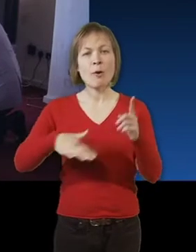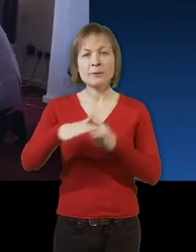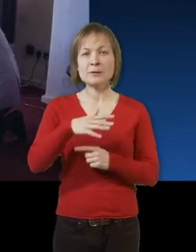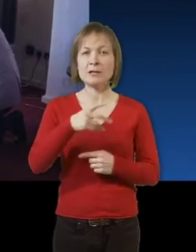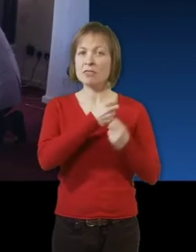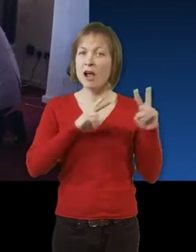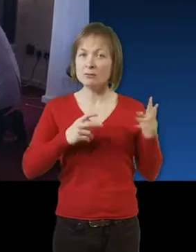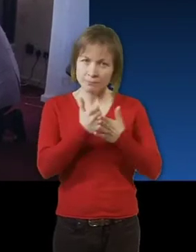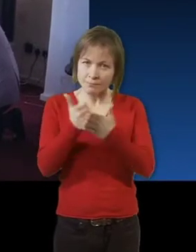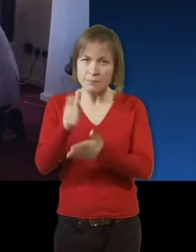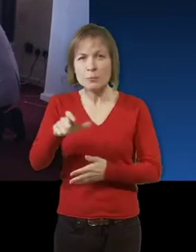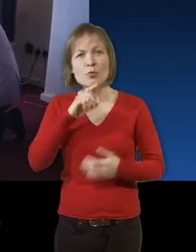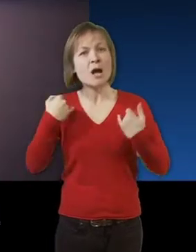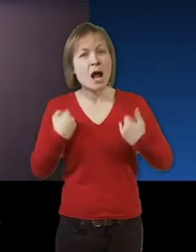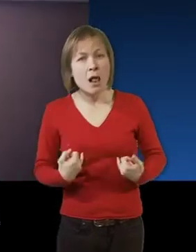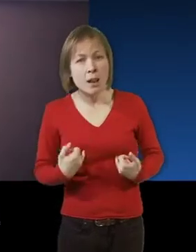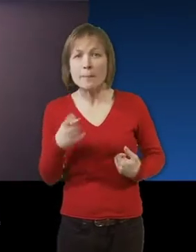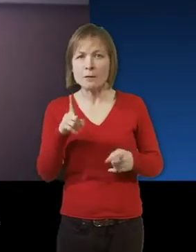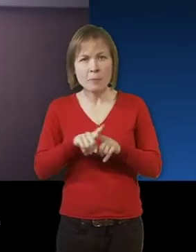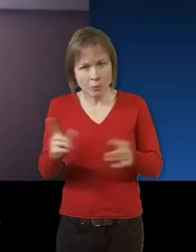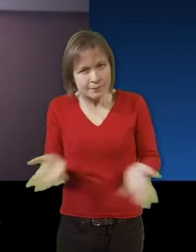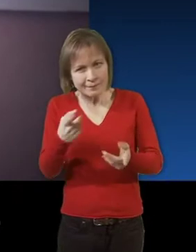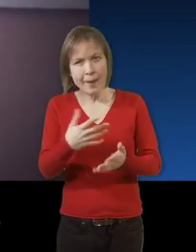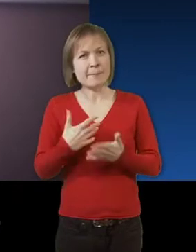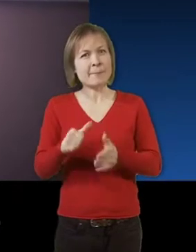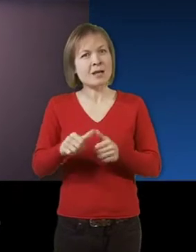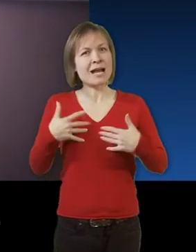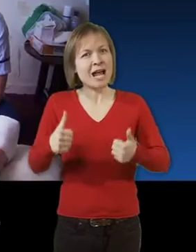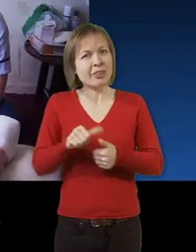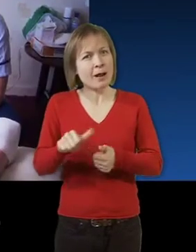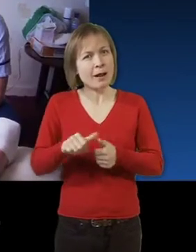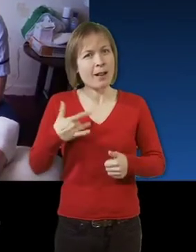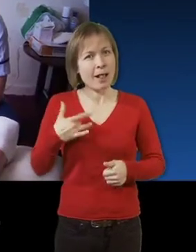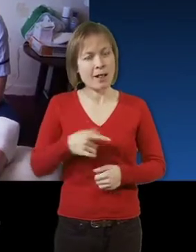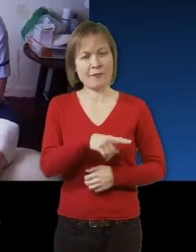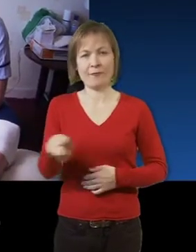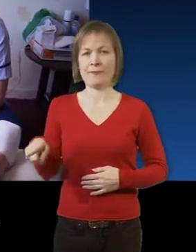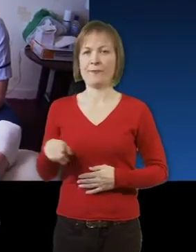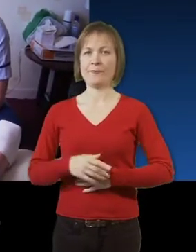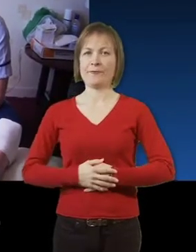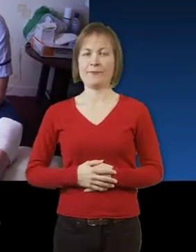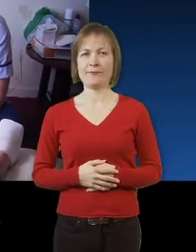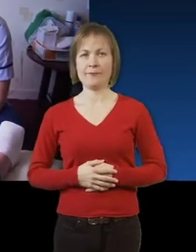Community nurses work with people who are ill, but they also encourage people to live healthier lives.